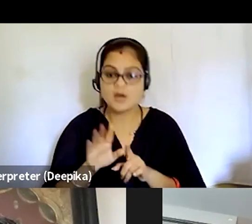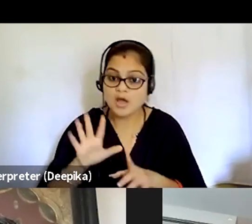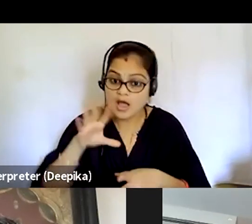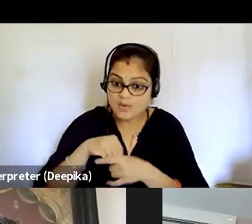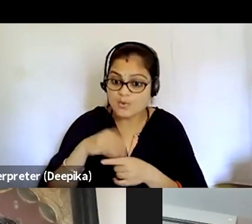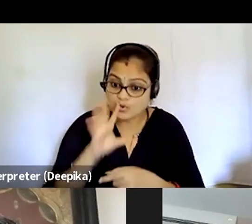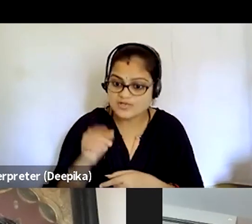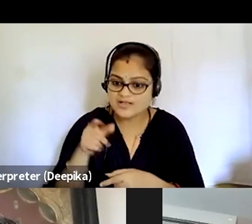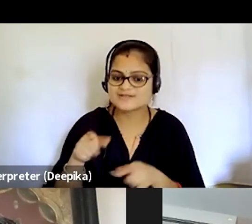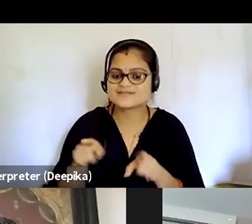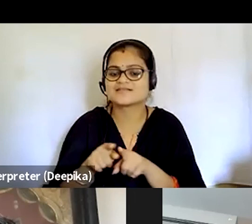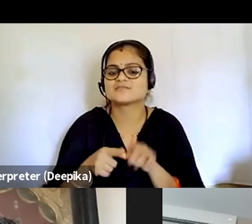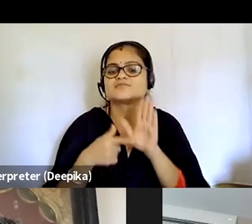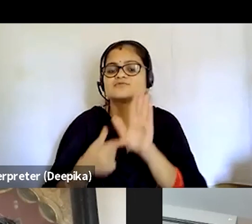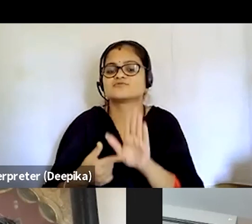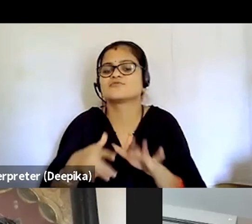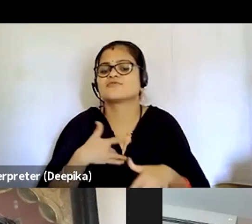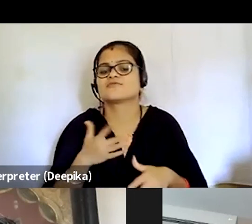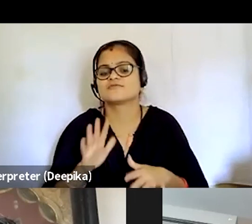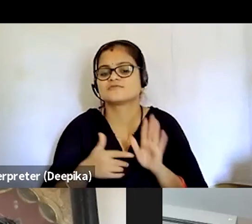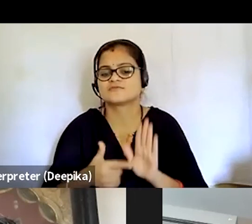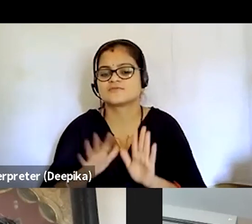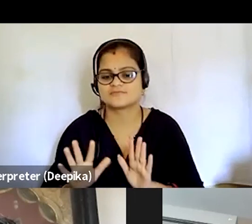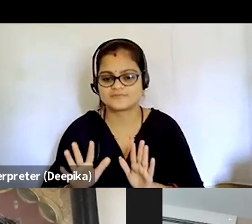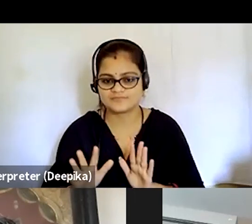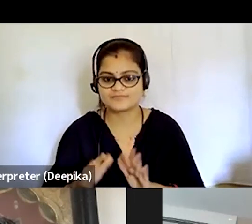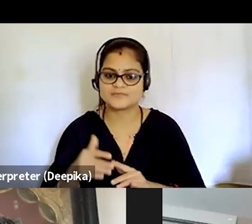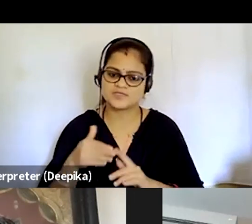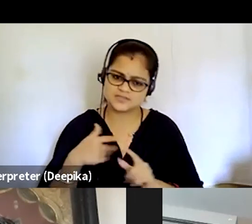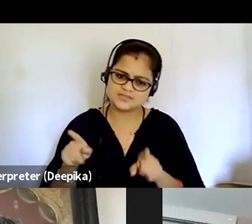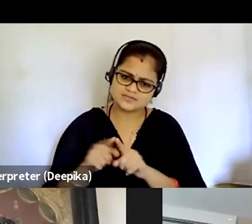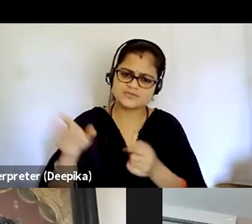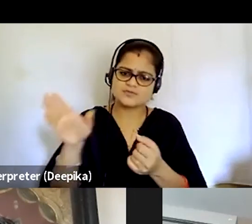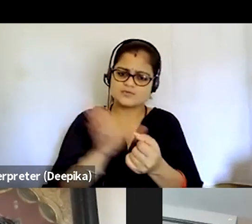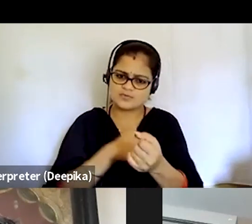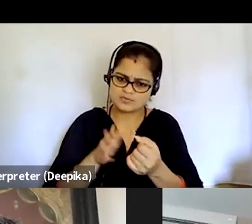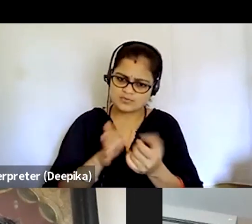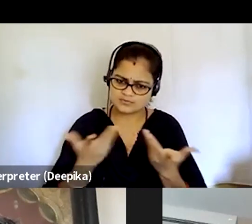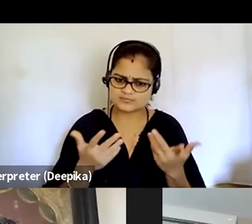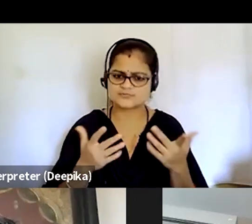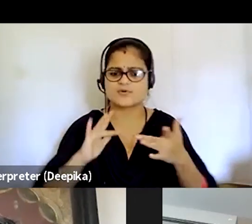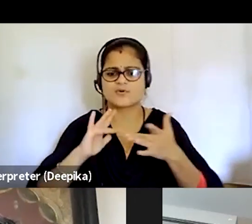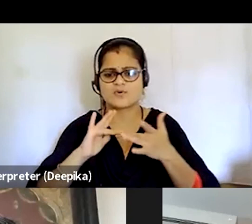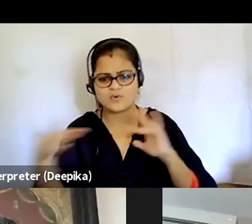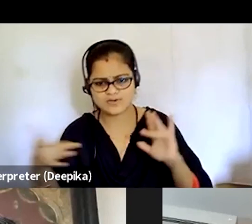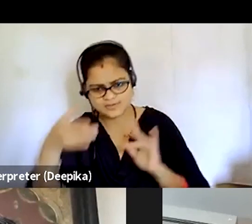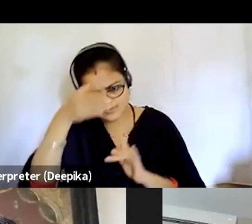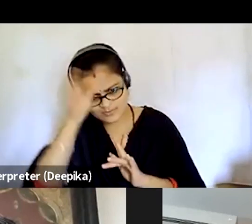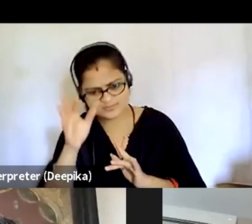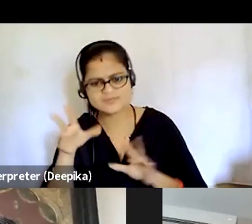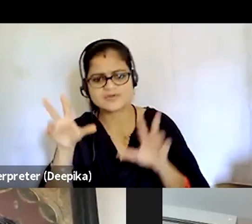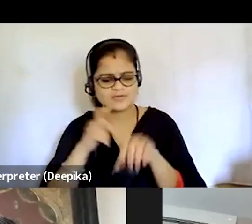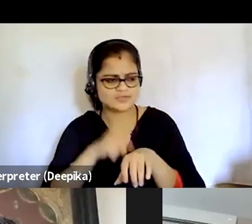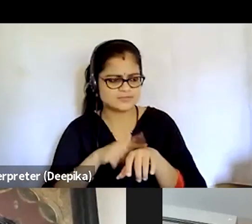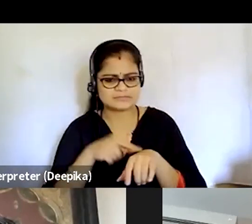poor chaps are just playing alone on the field, Yeah. So I'm the same with music. Online concerts started during the